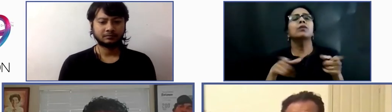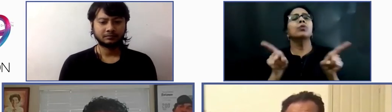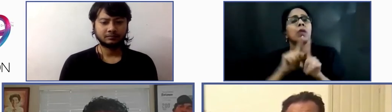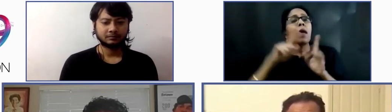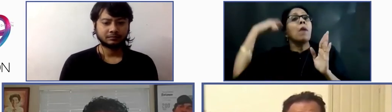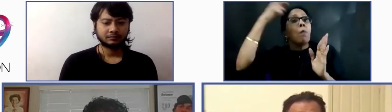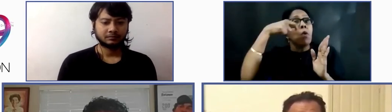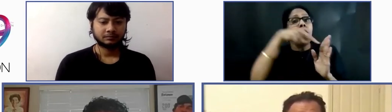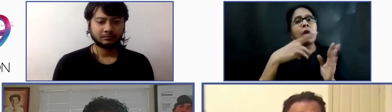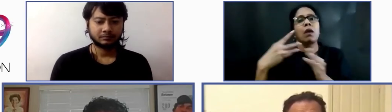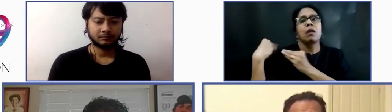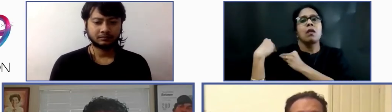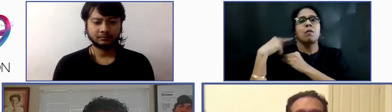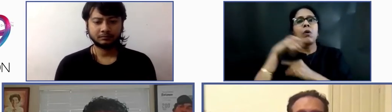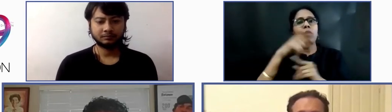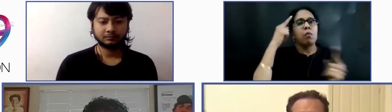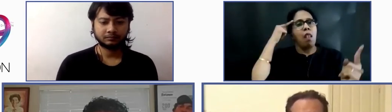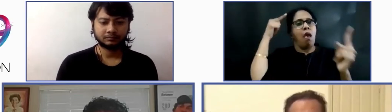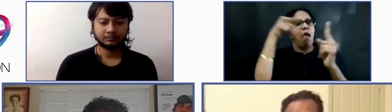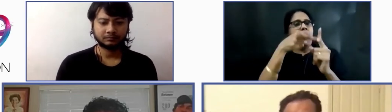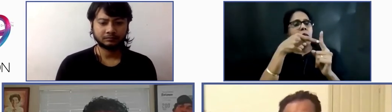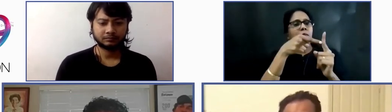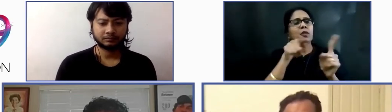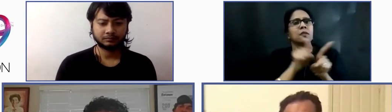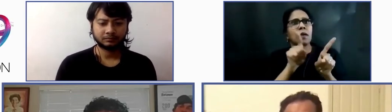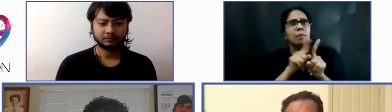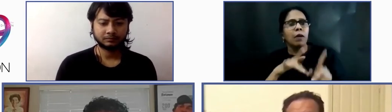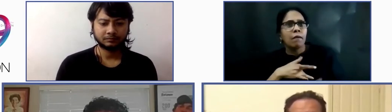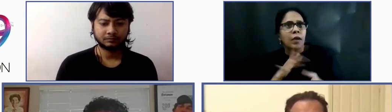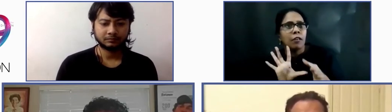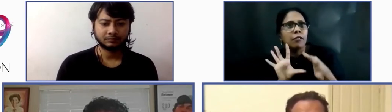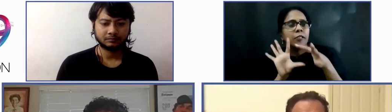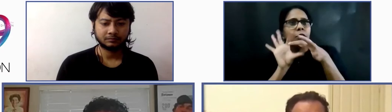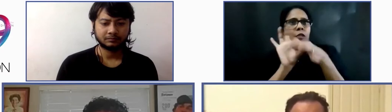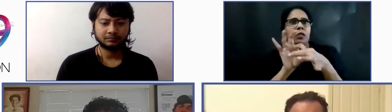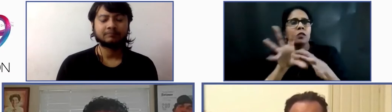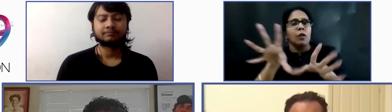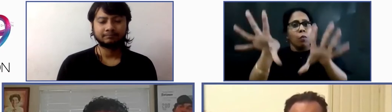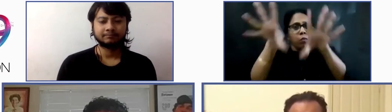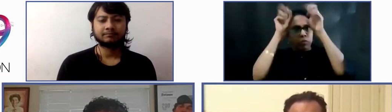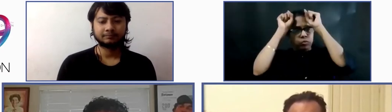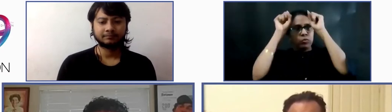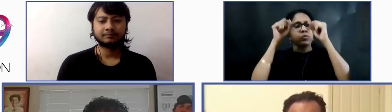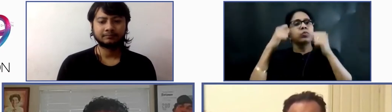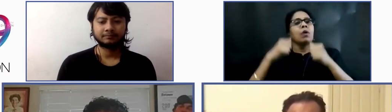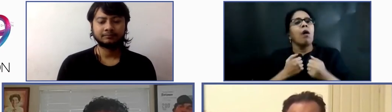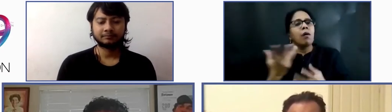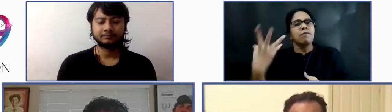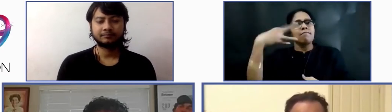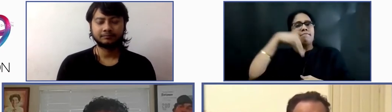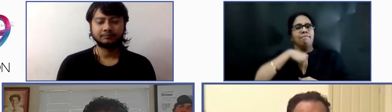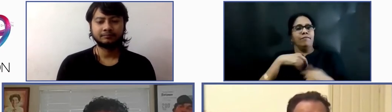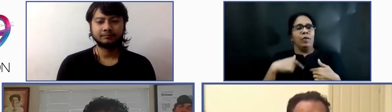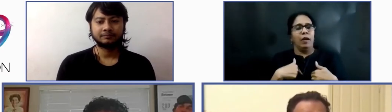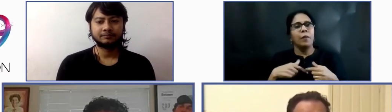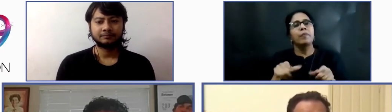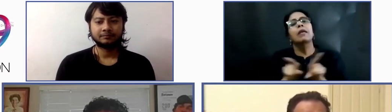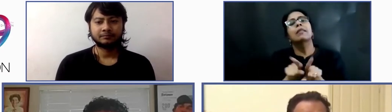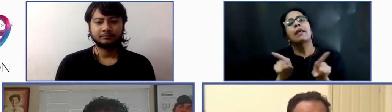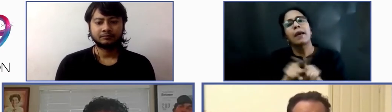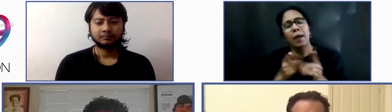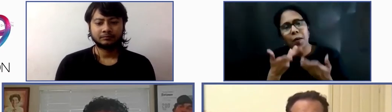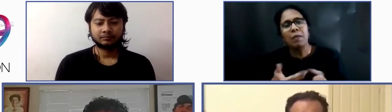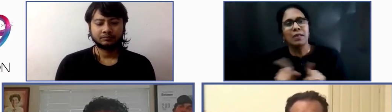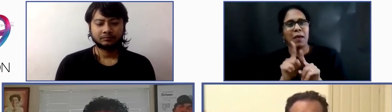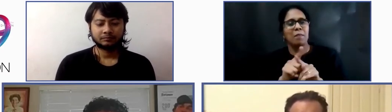things, because you give yourself to them. That's what the fundamental thing about a movie hall is. You walk in and